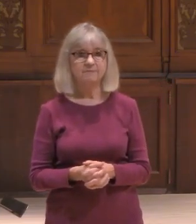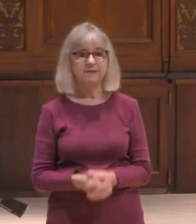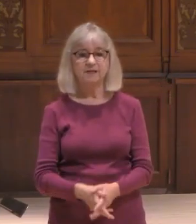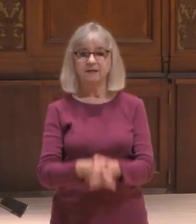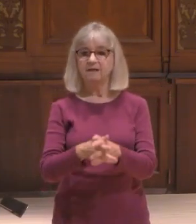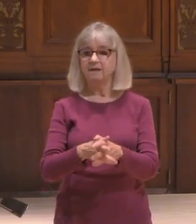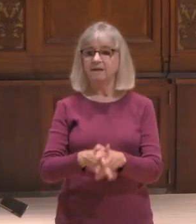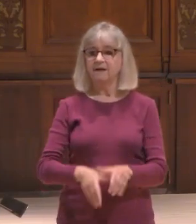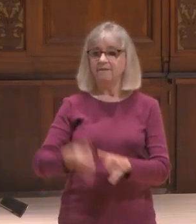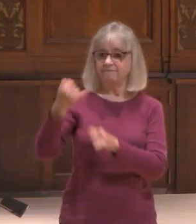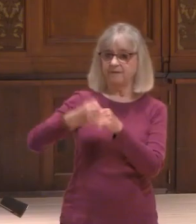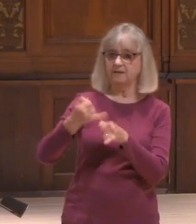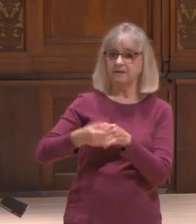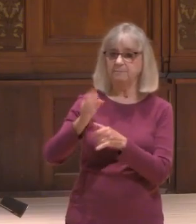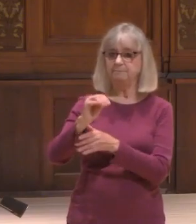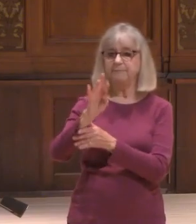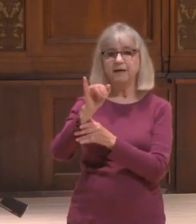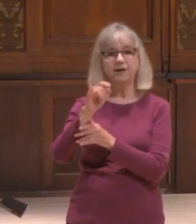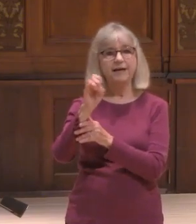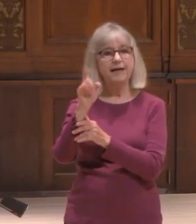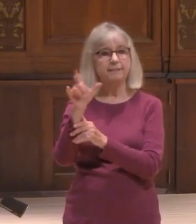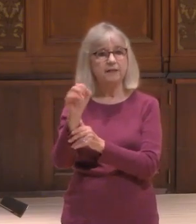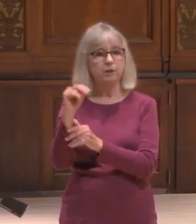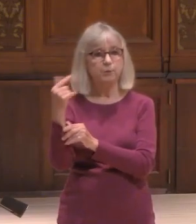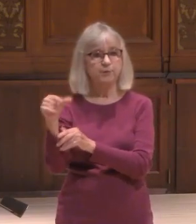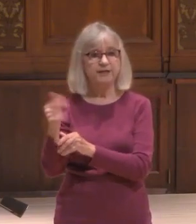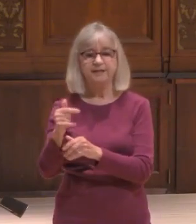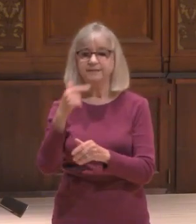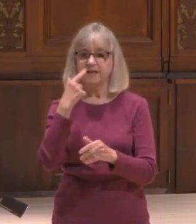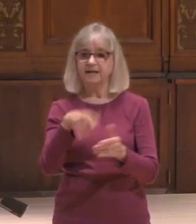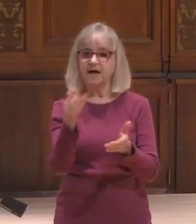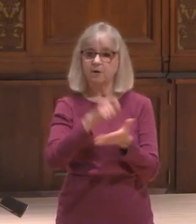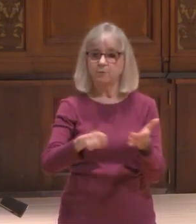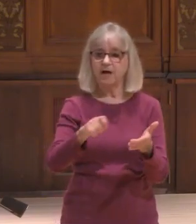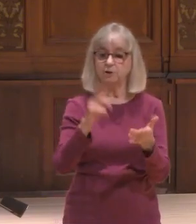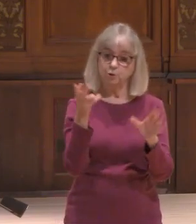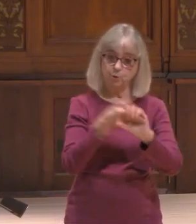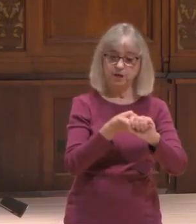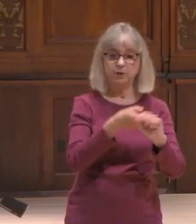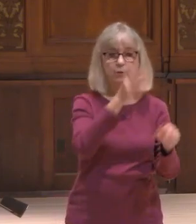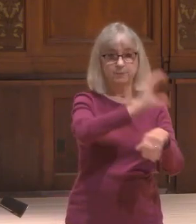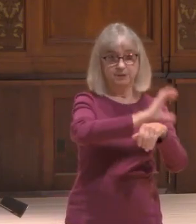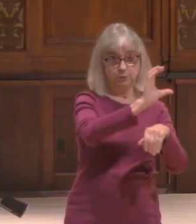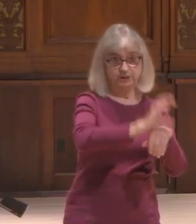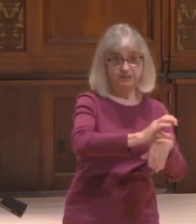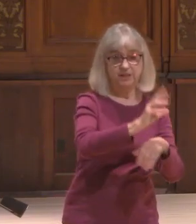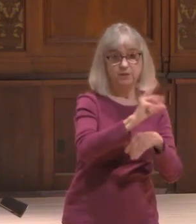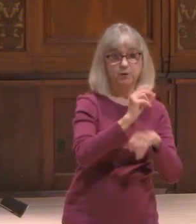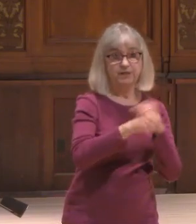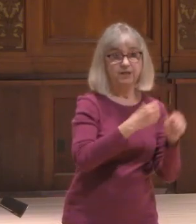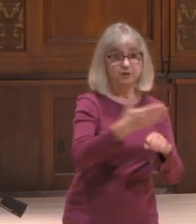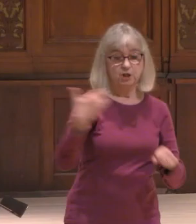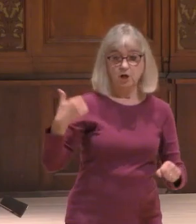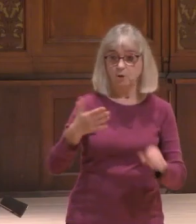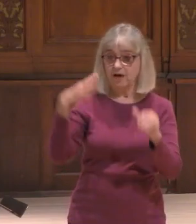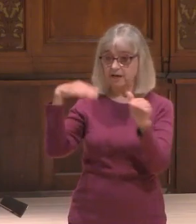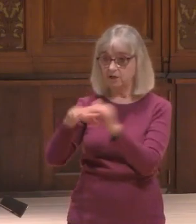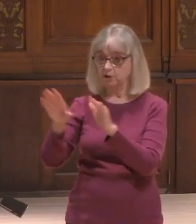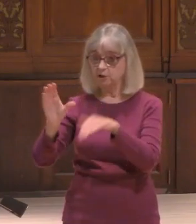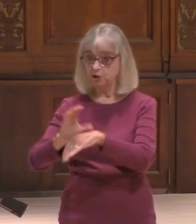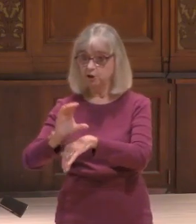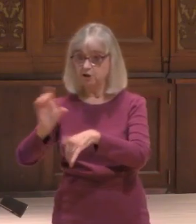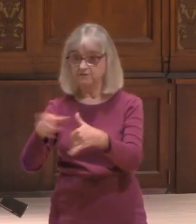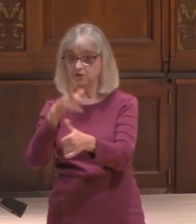Finally, Mary Ellen Green wrote, I joined Corpus Christi 30 years ago. As I entered the church for the first time, it felt like